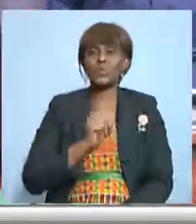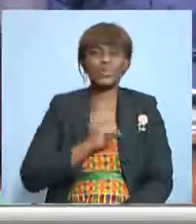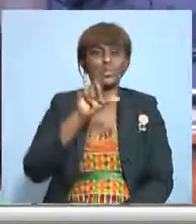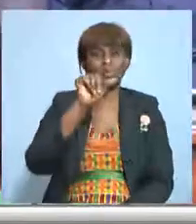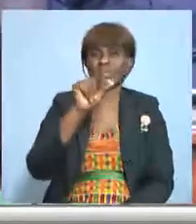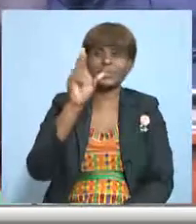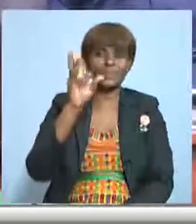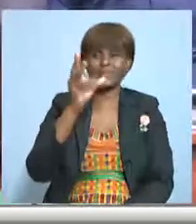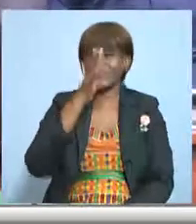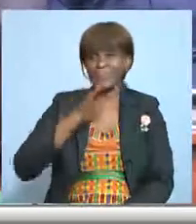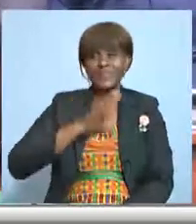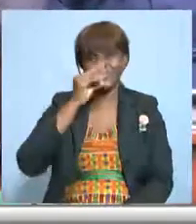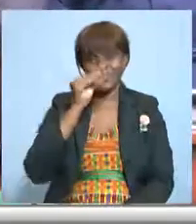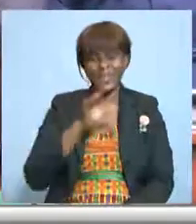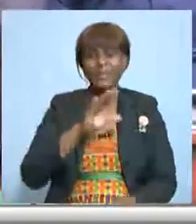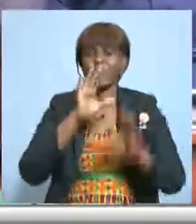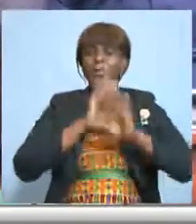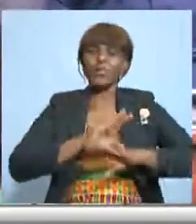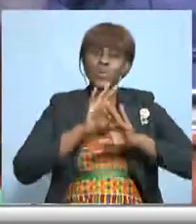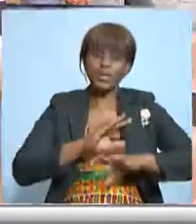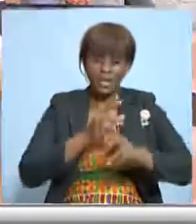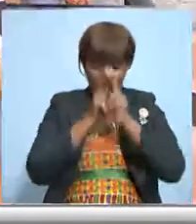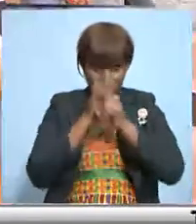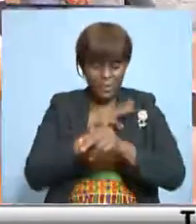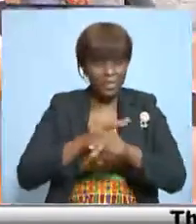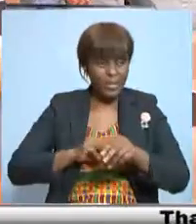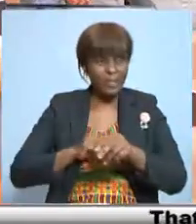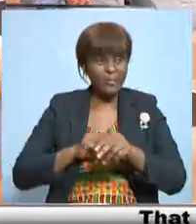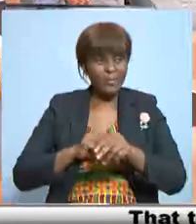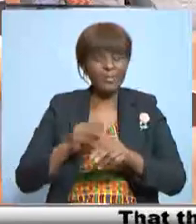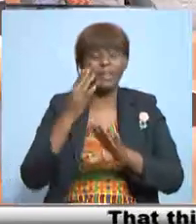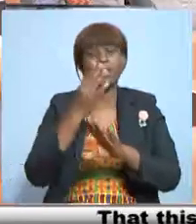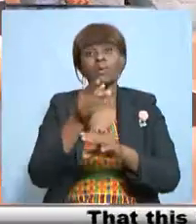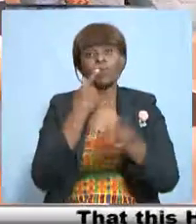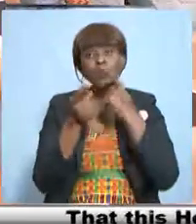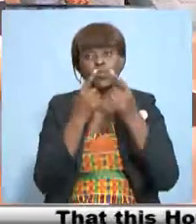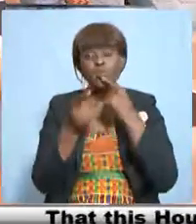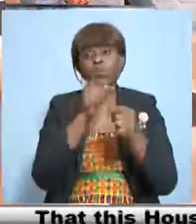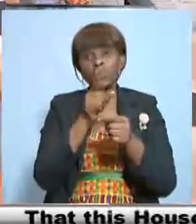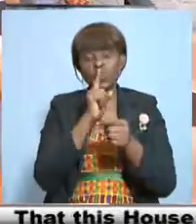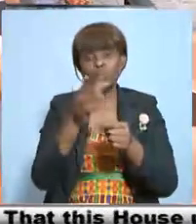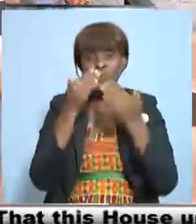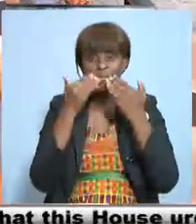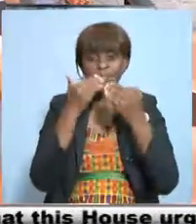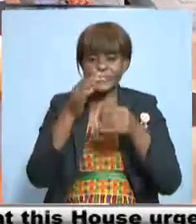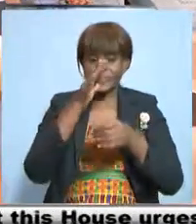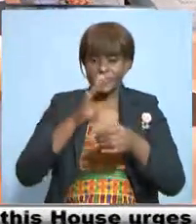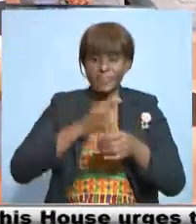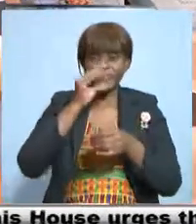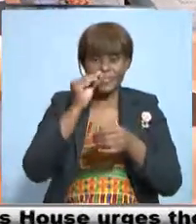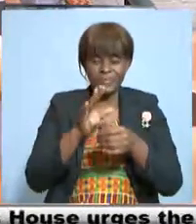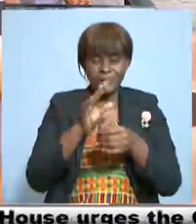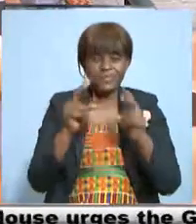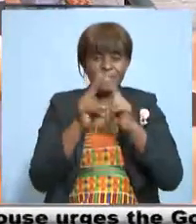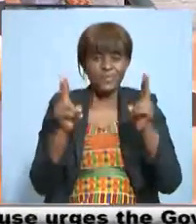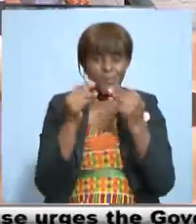2016, Madam Speaker. Order, Honourable Member. Honourable Member, be factual in your... Thank you, Madam Speaker.